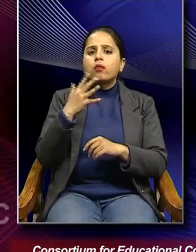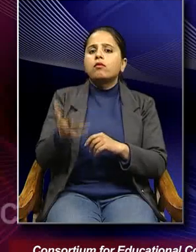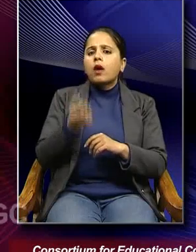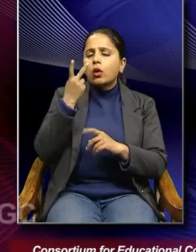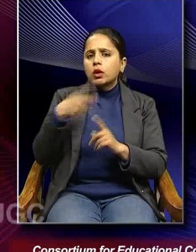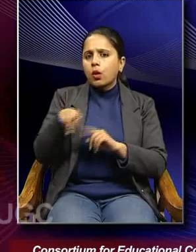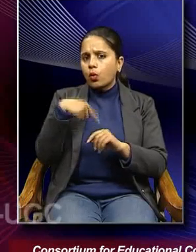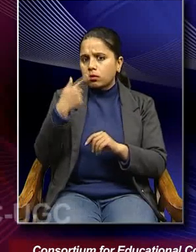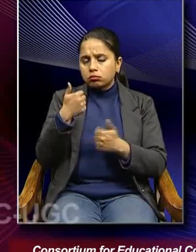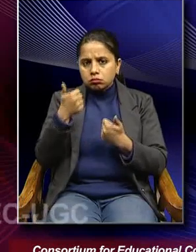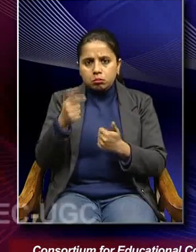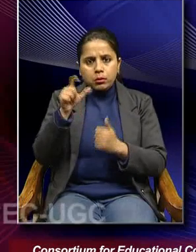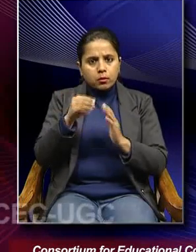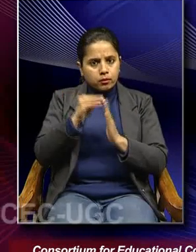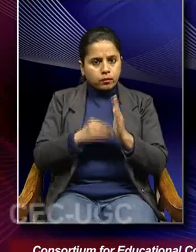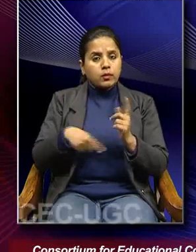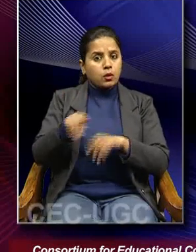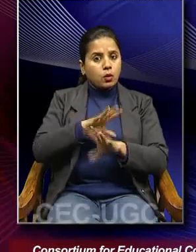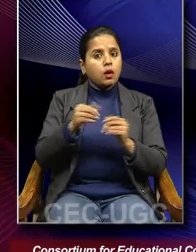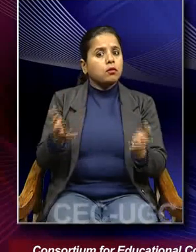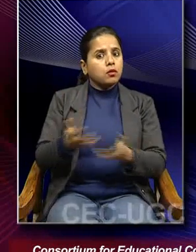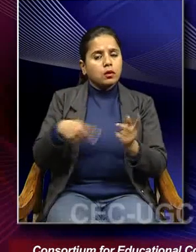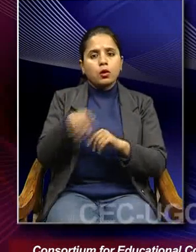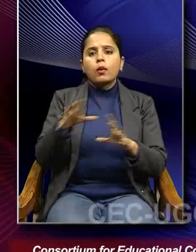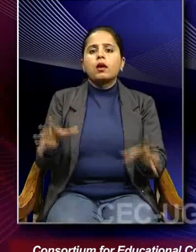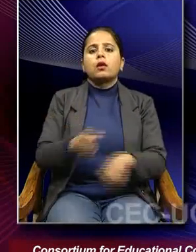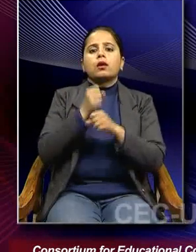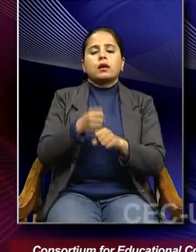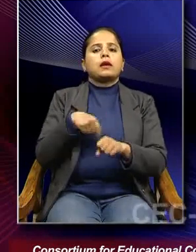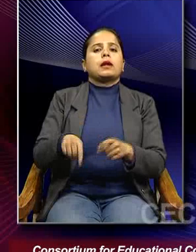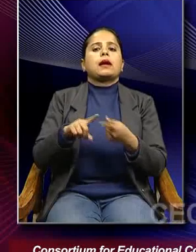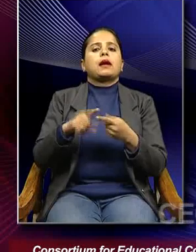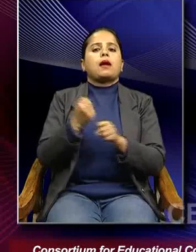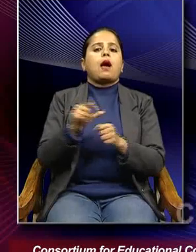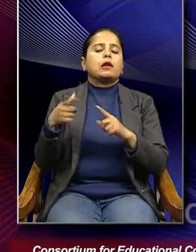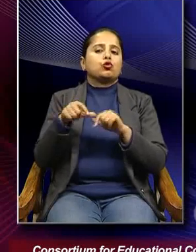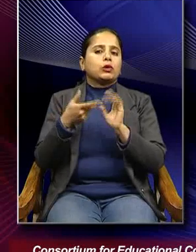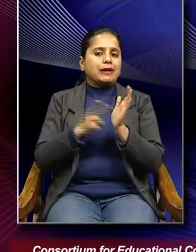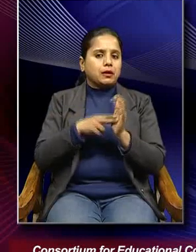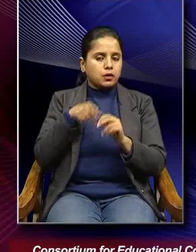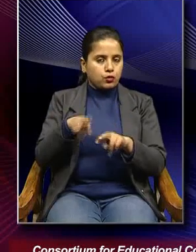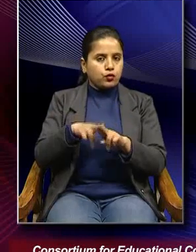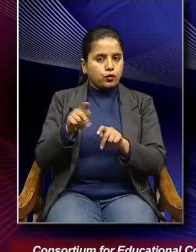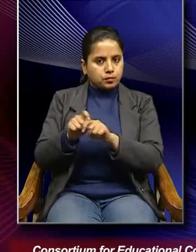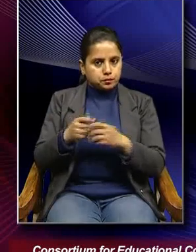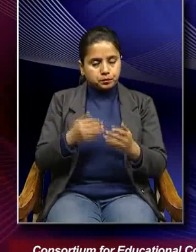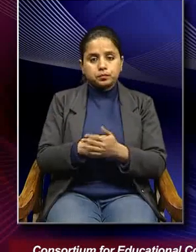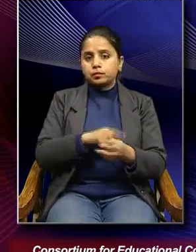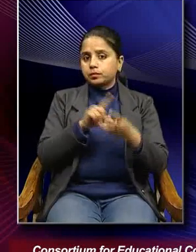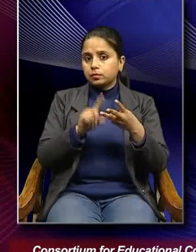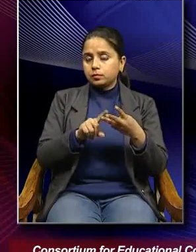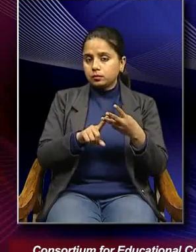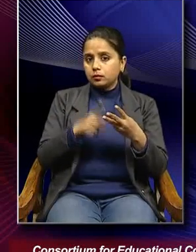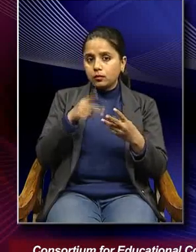people. And that welfare will be considered as egalitarian welfare function. The third type